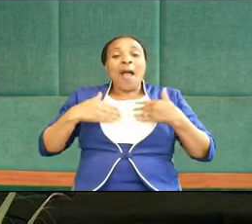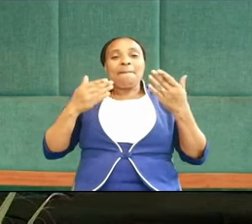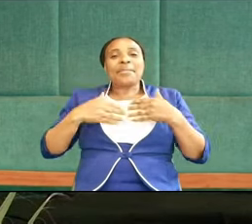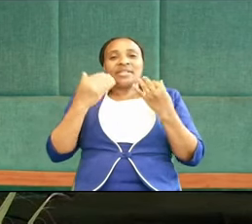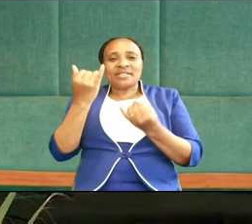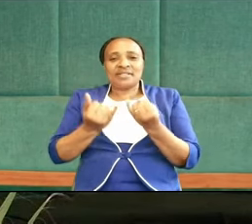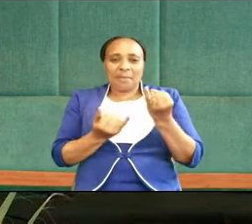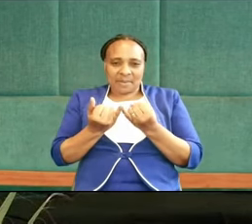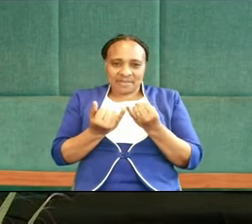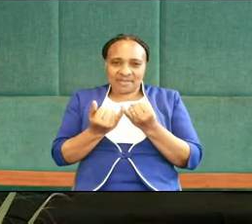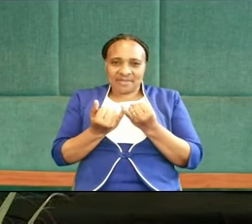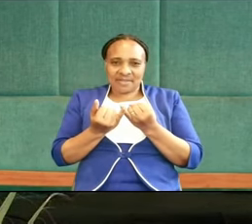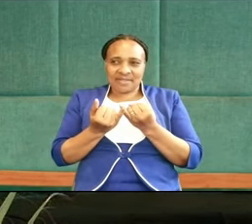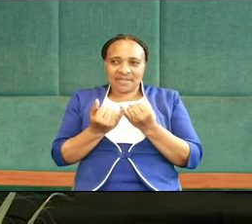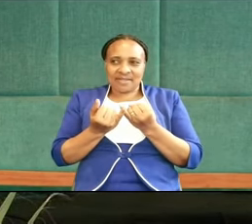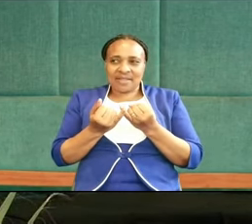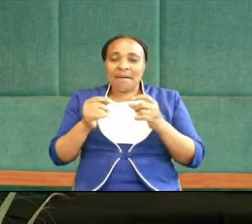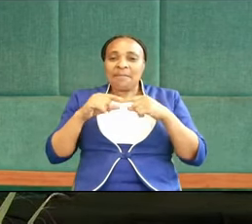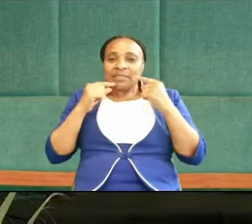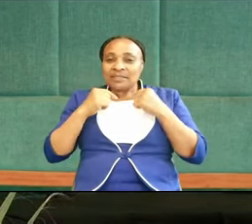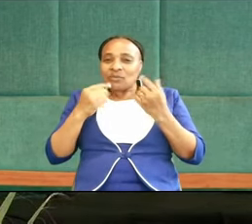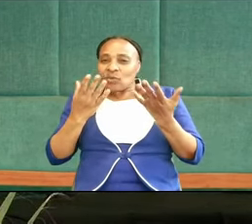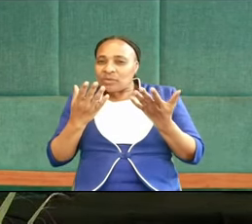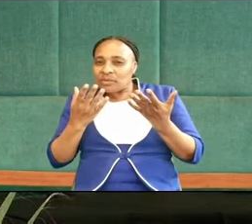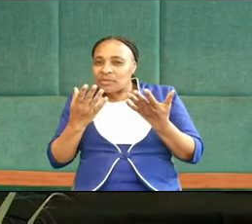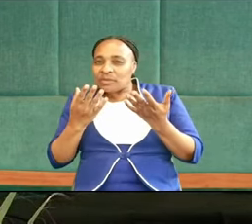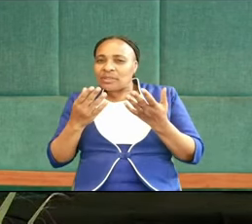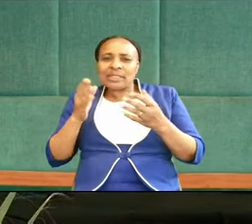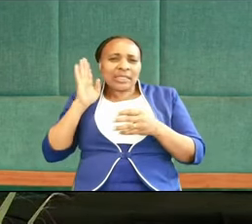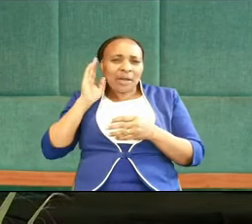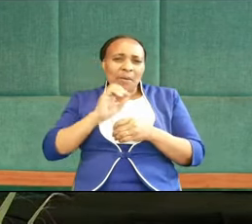Sabbath. That's a week one. Happy Sabbath.